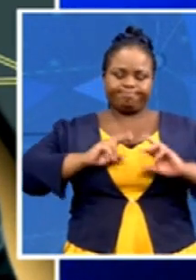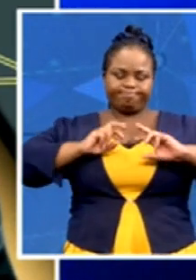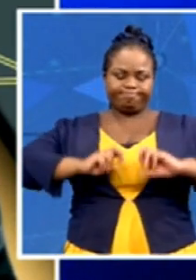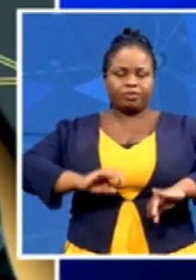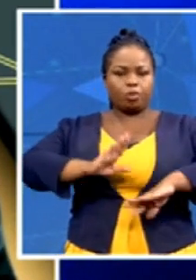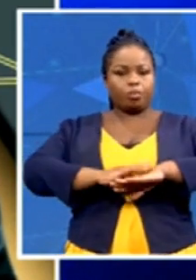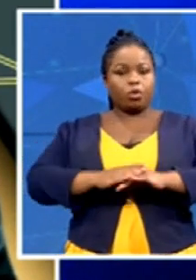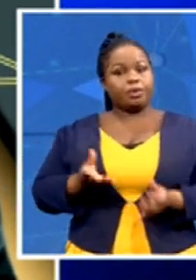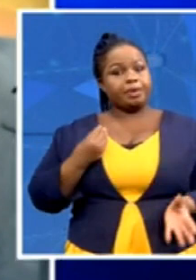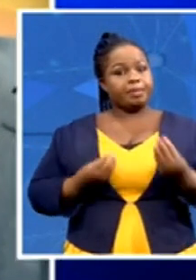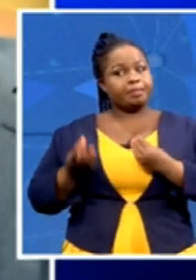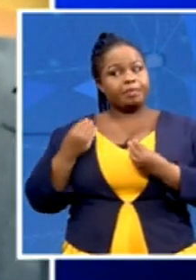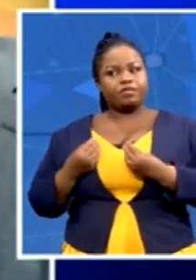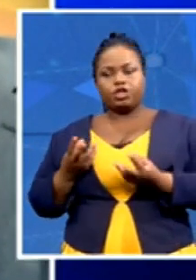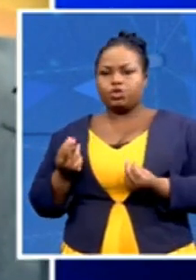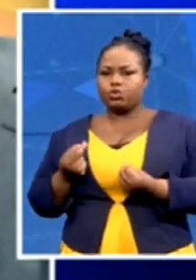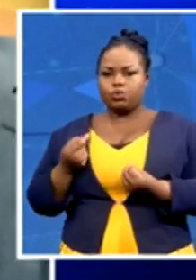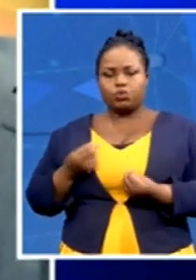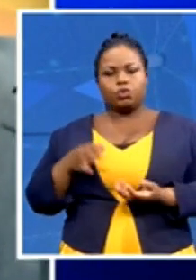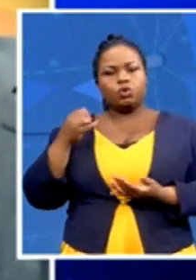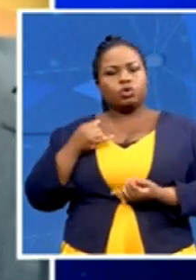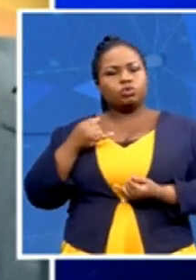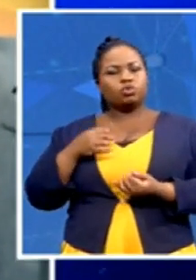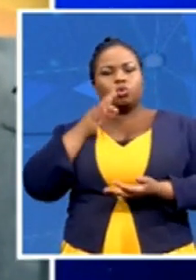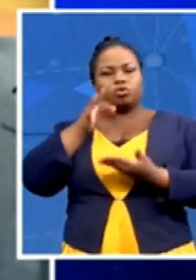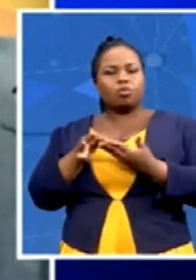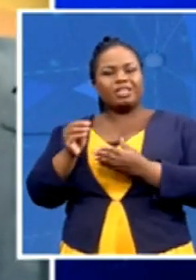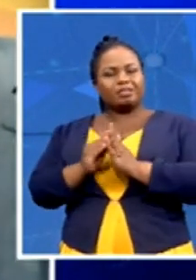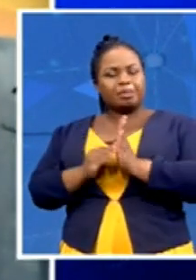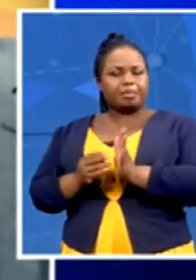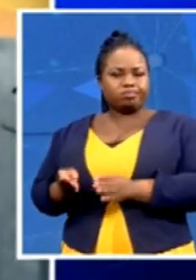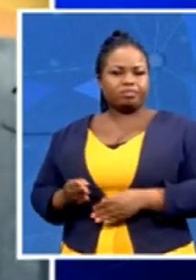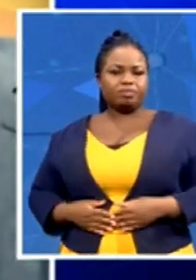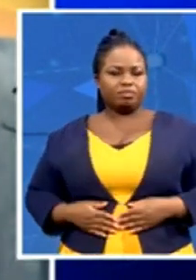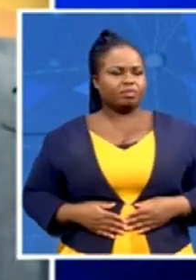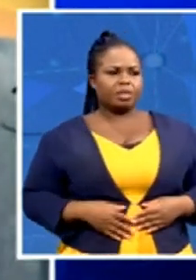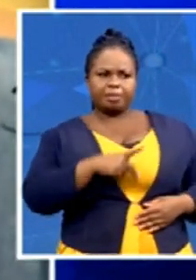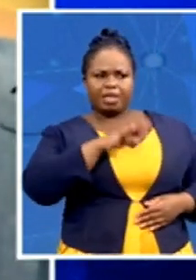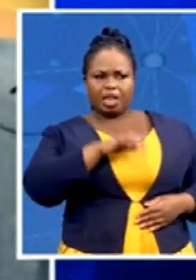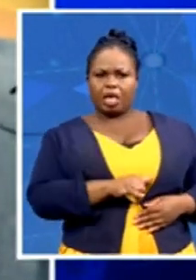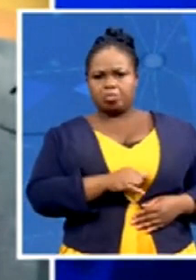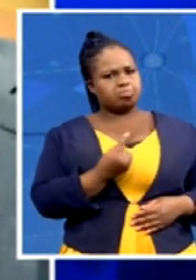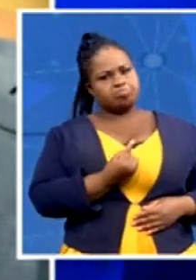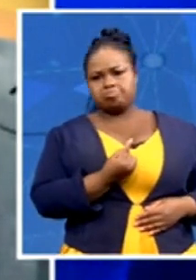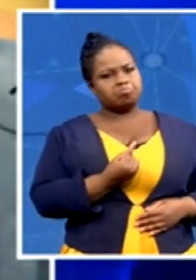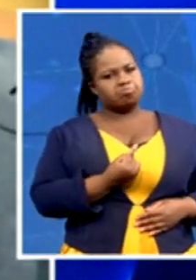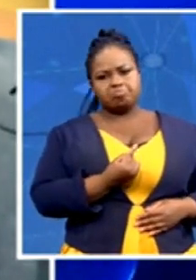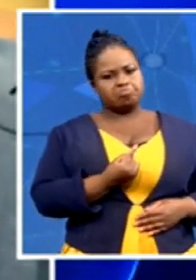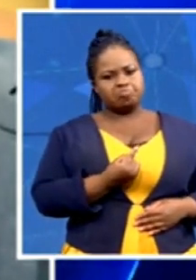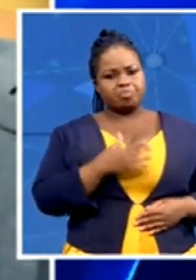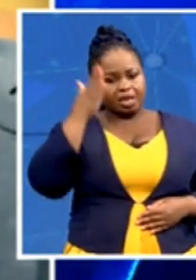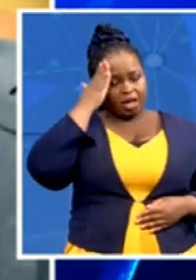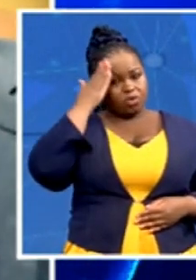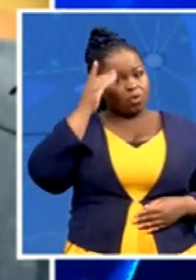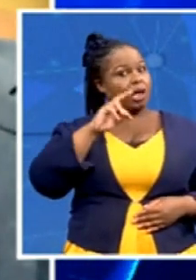coming our way. Surely Dr. Pillay did not act alone in this whole process. I know that there's somebody else who had